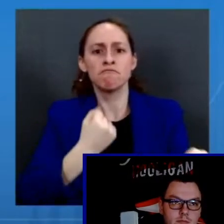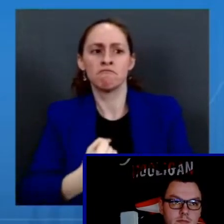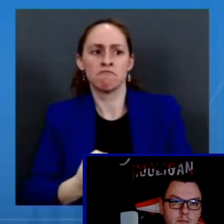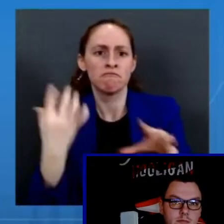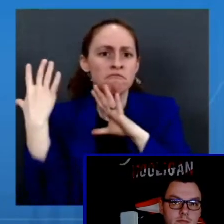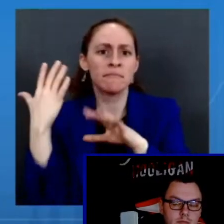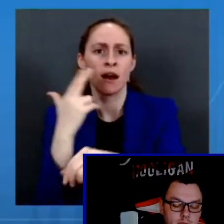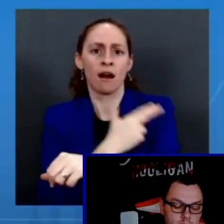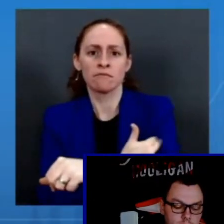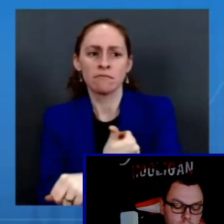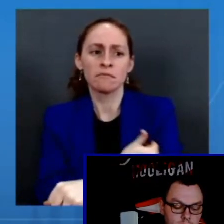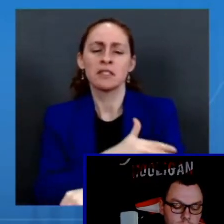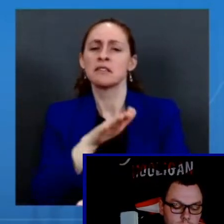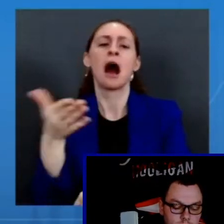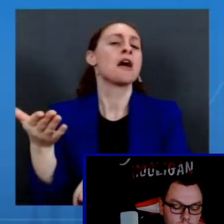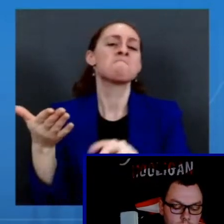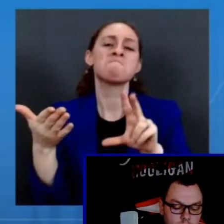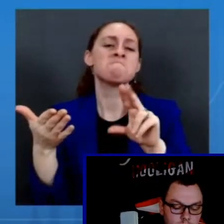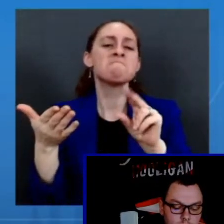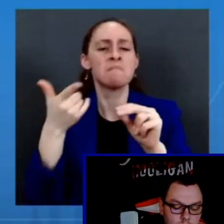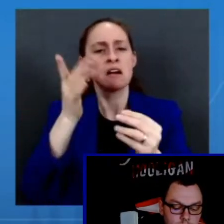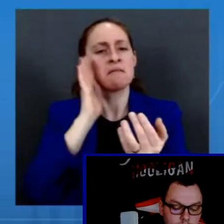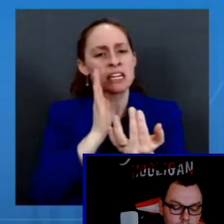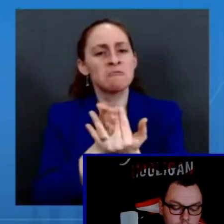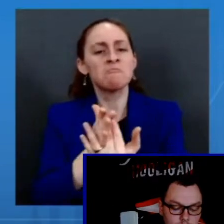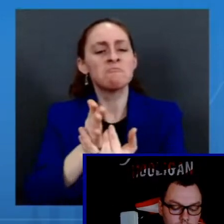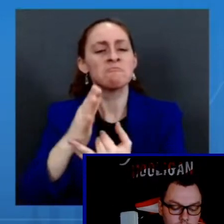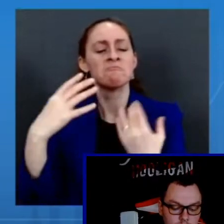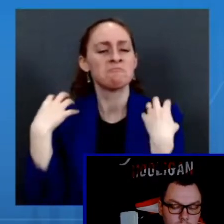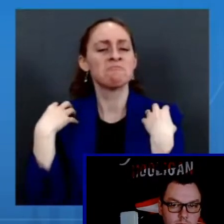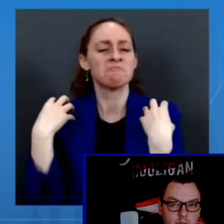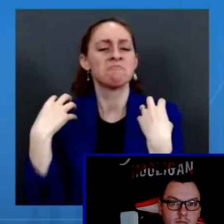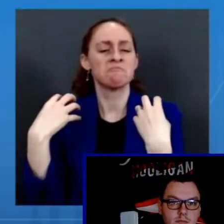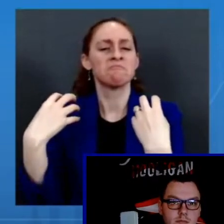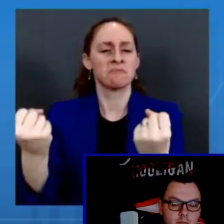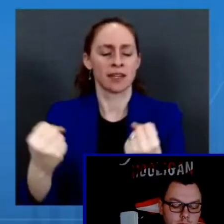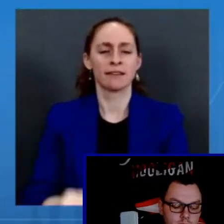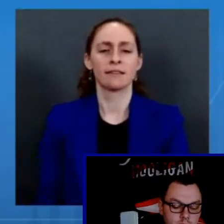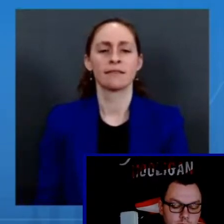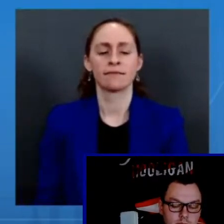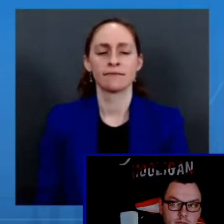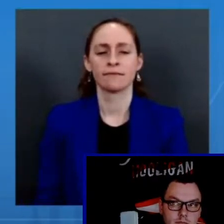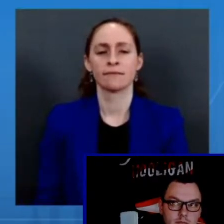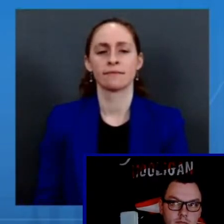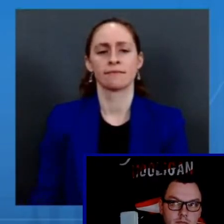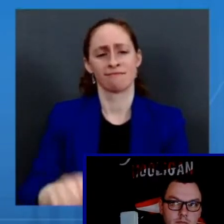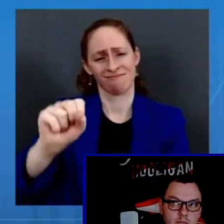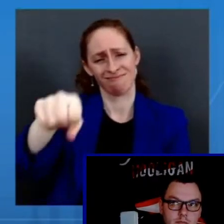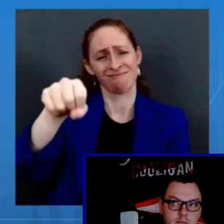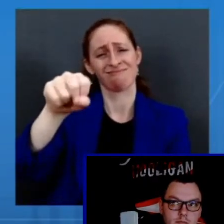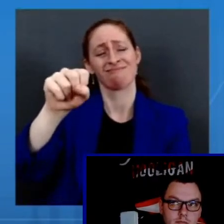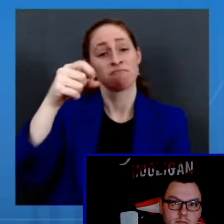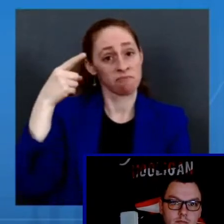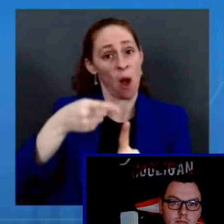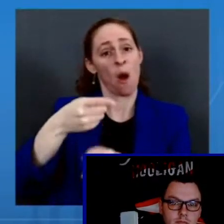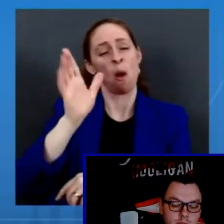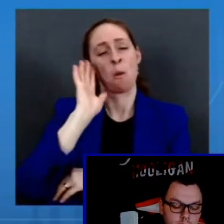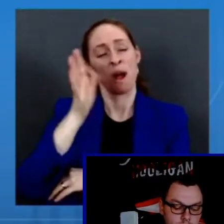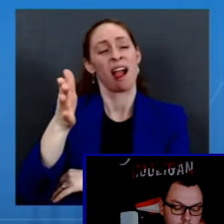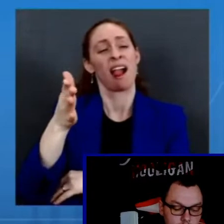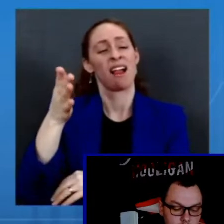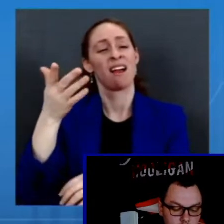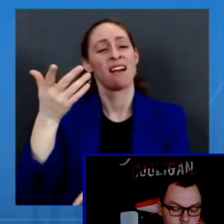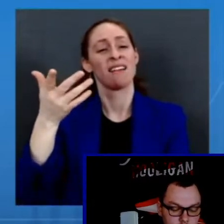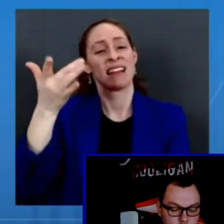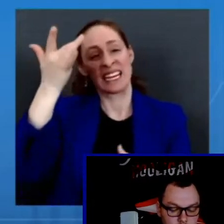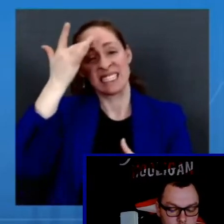who are vaccinated. These people may get mild or asymptomatic infections and could unknowingly spread those infections to